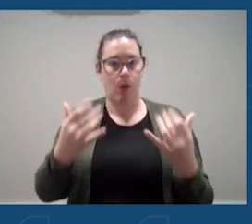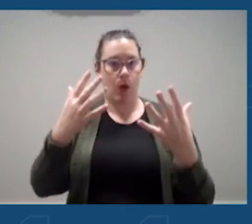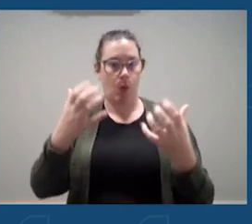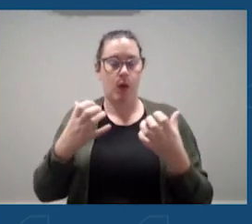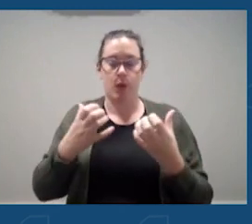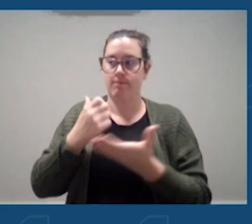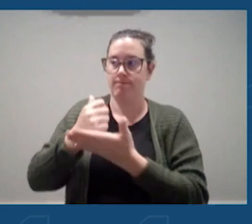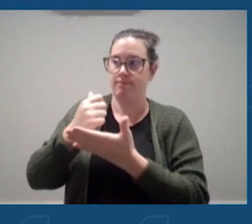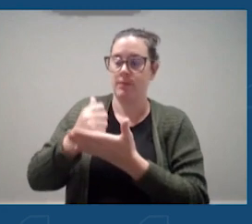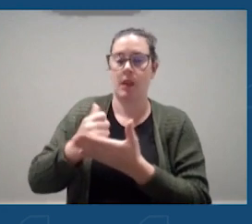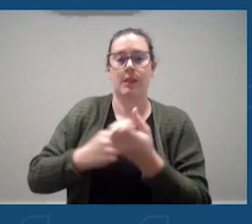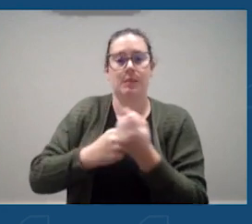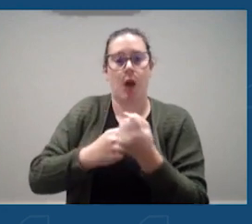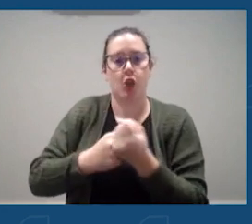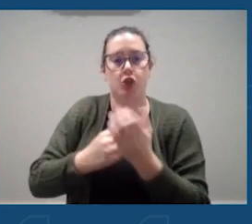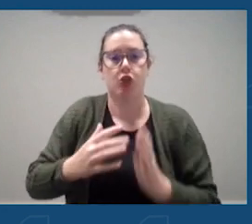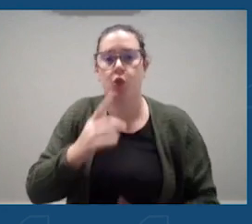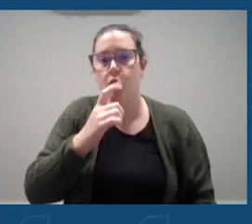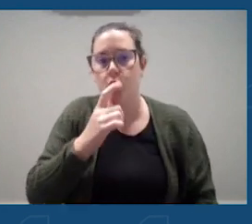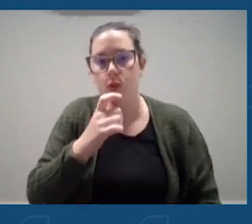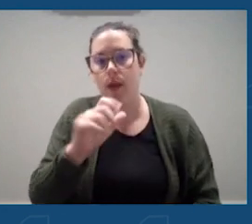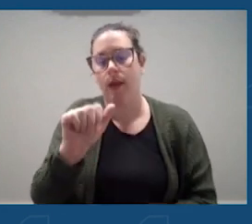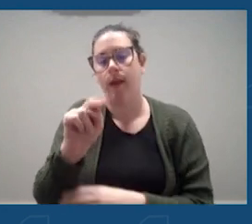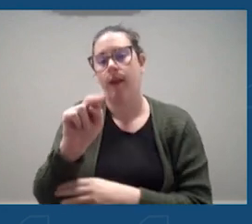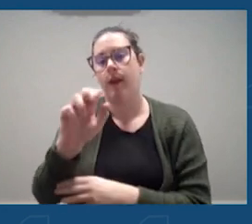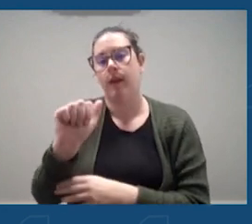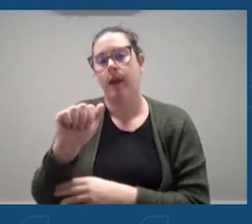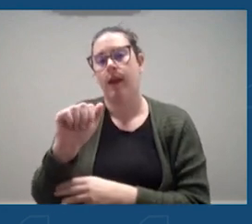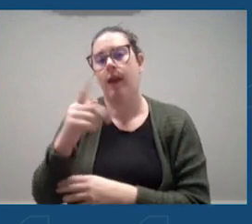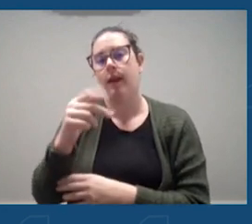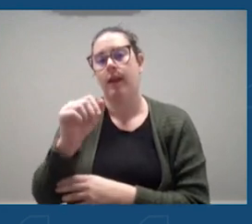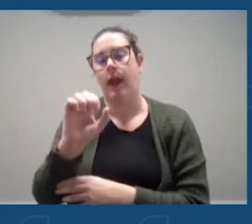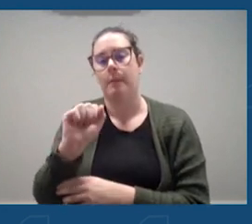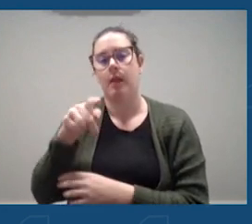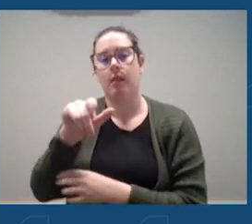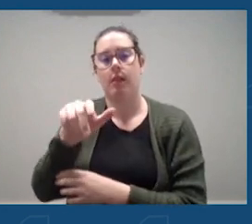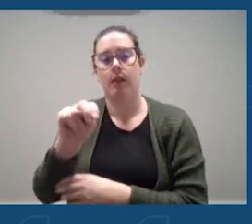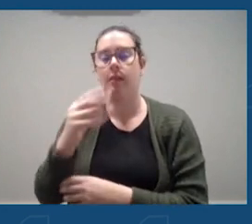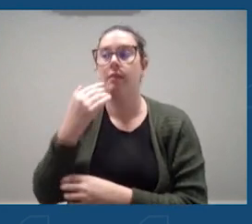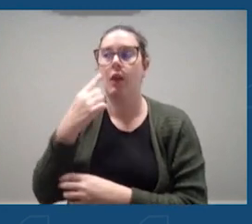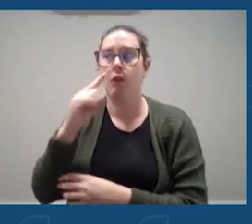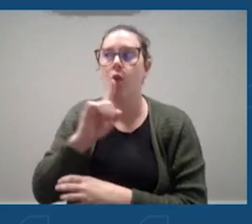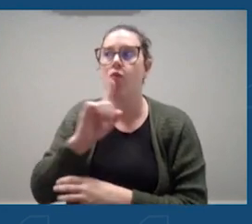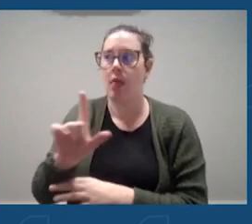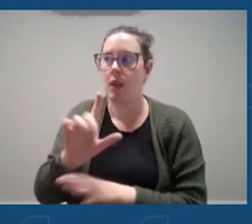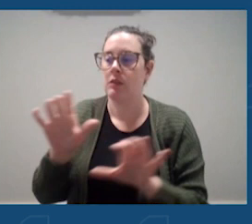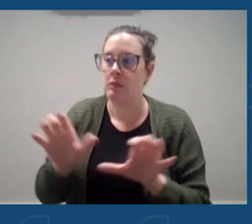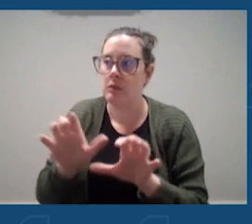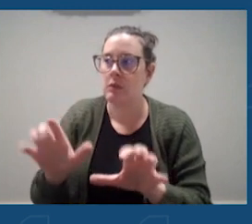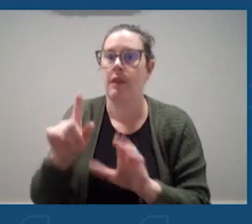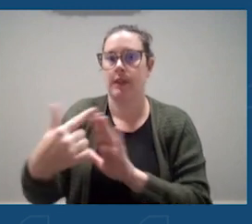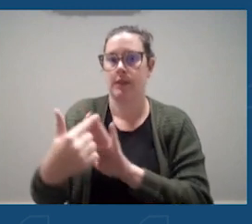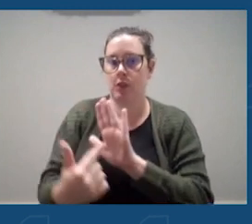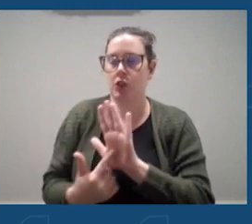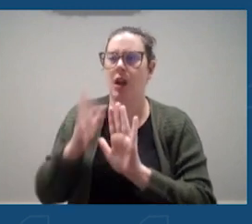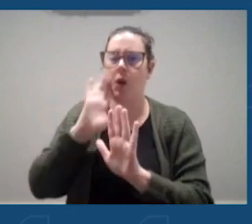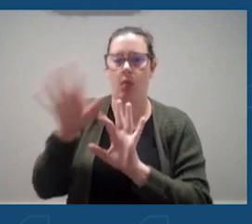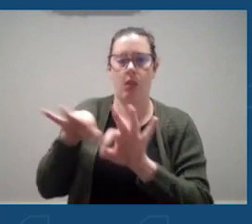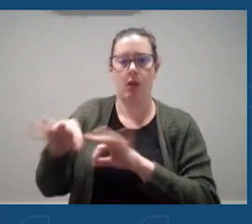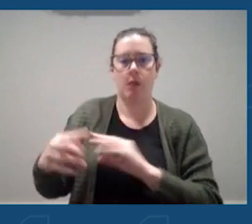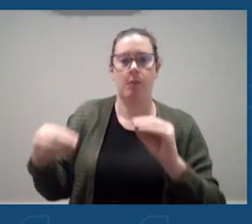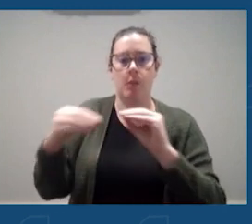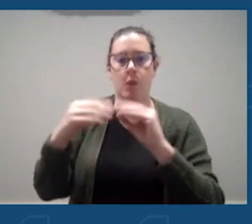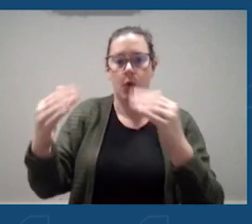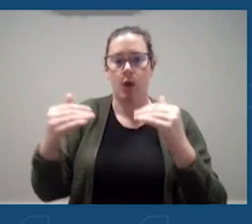sponsors. Anna Kaplan, thank you for being a real champion on legislation. I'll be mentioning what you worked on in a couple minutes. Nili Rozek,